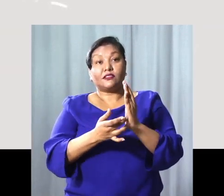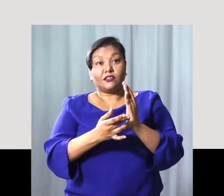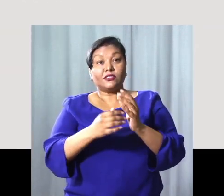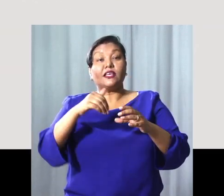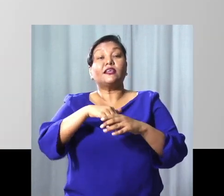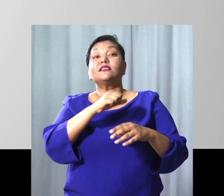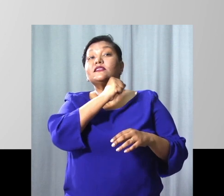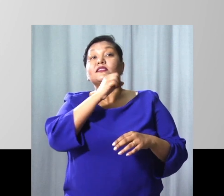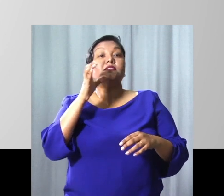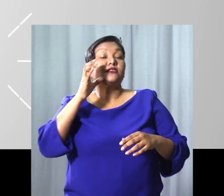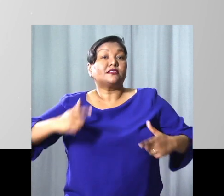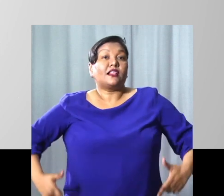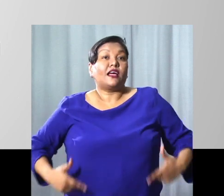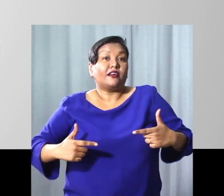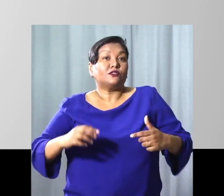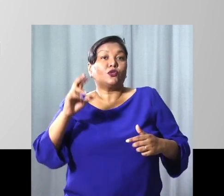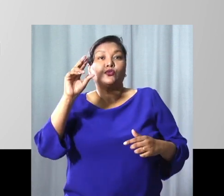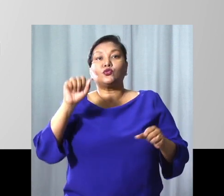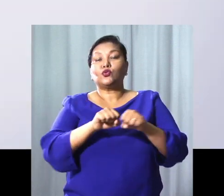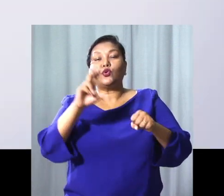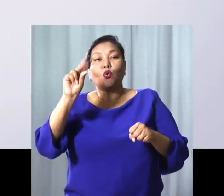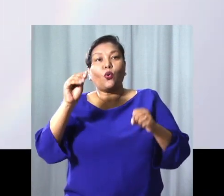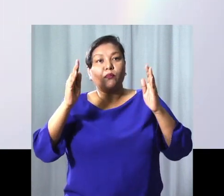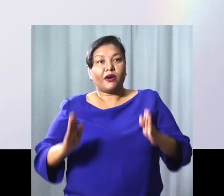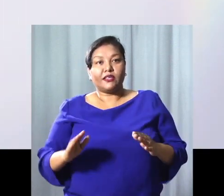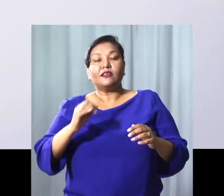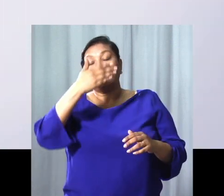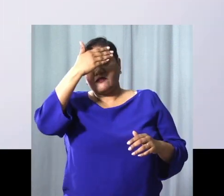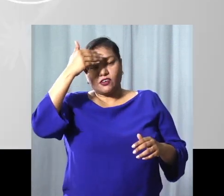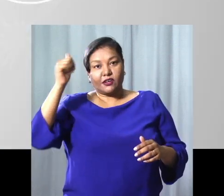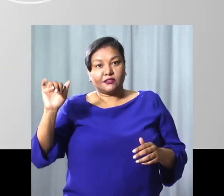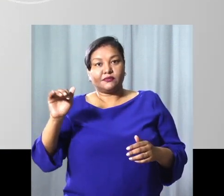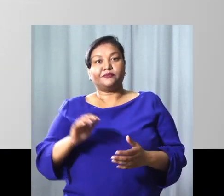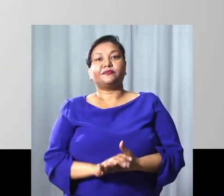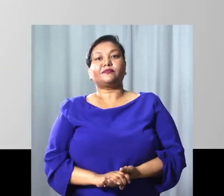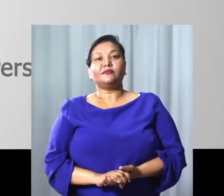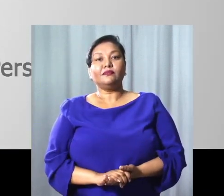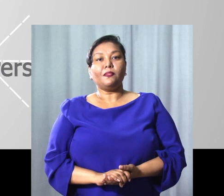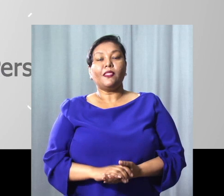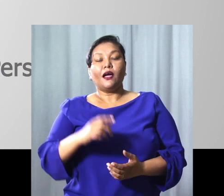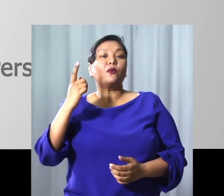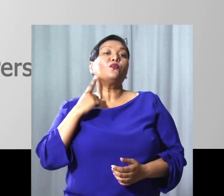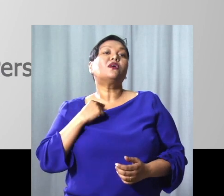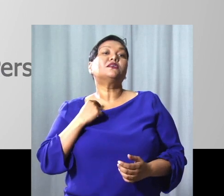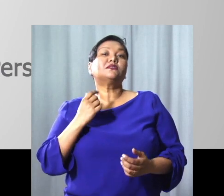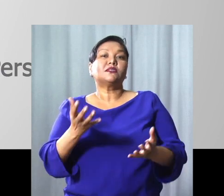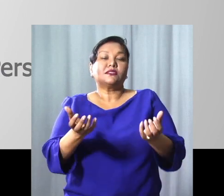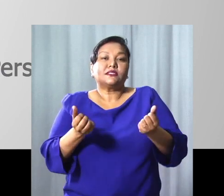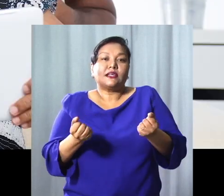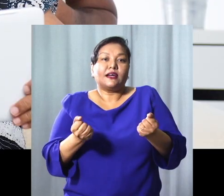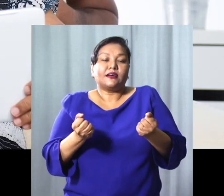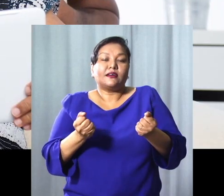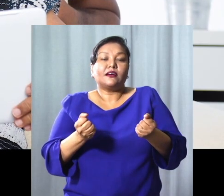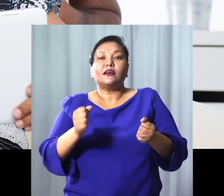its integration into the daily lives of our silver generation, leaving no one unconnected and no